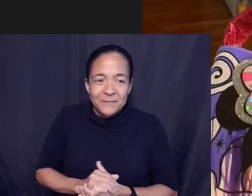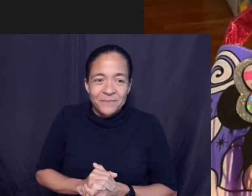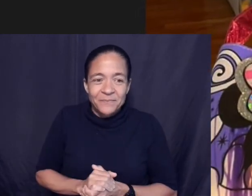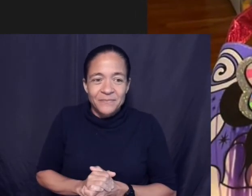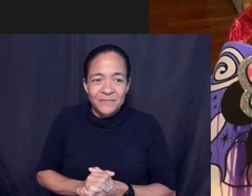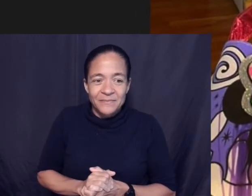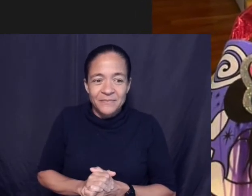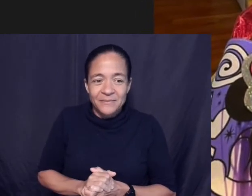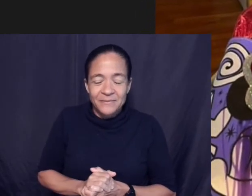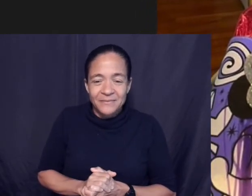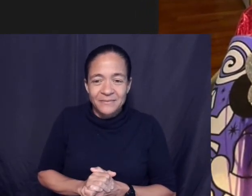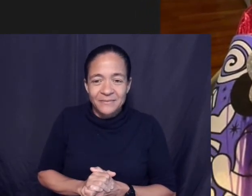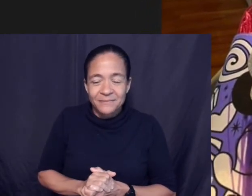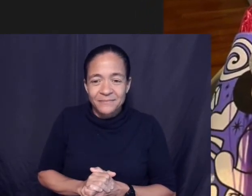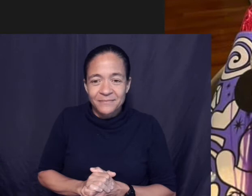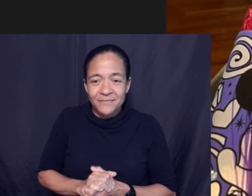But